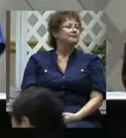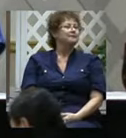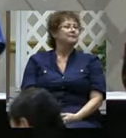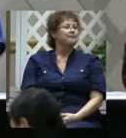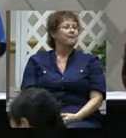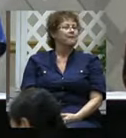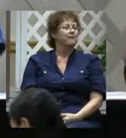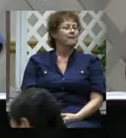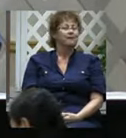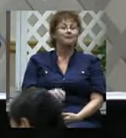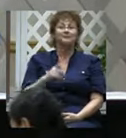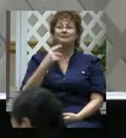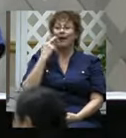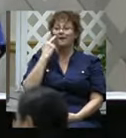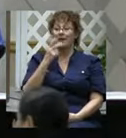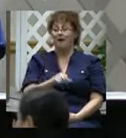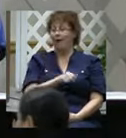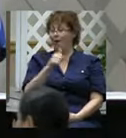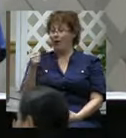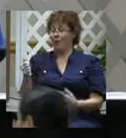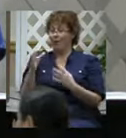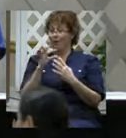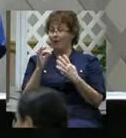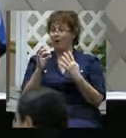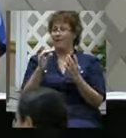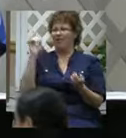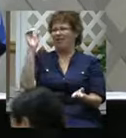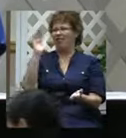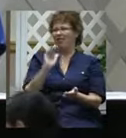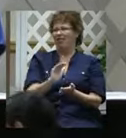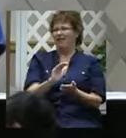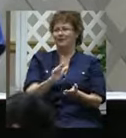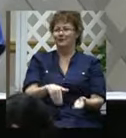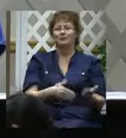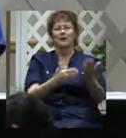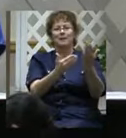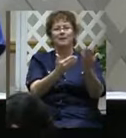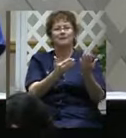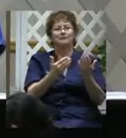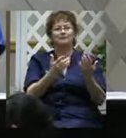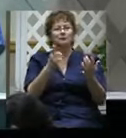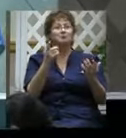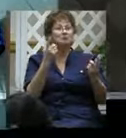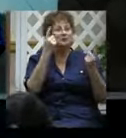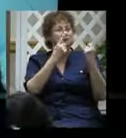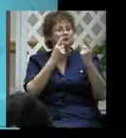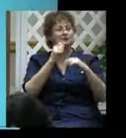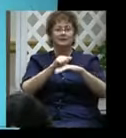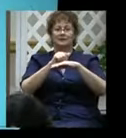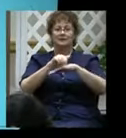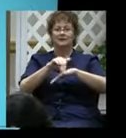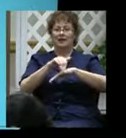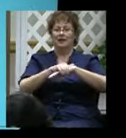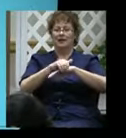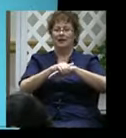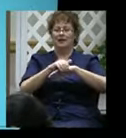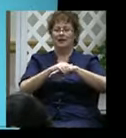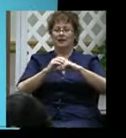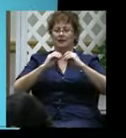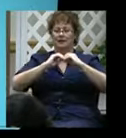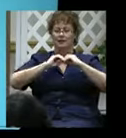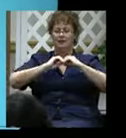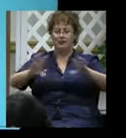Another option that I've seen is, which is less recommended, but it's also something you can consider, is sending the English out and making that